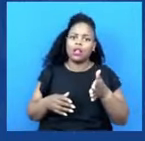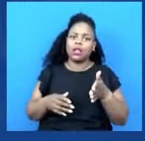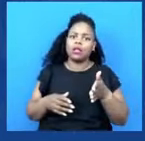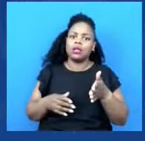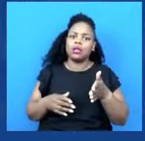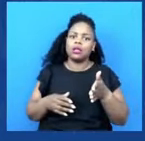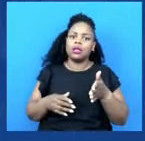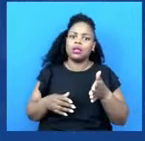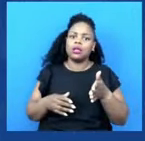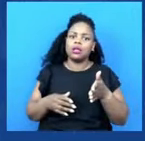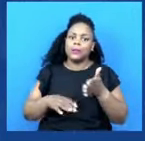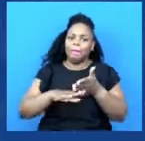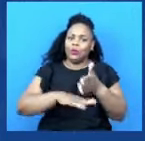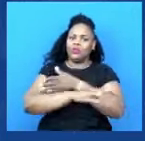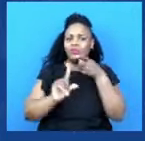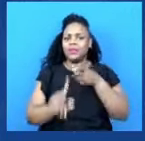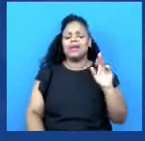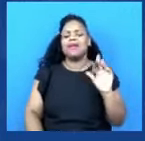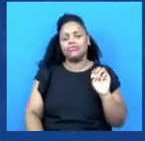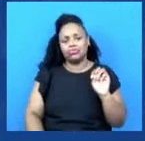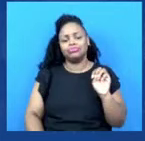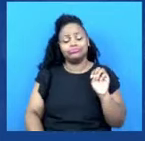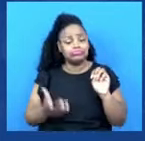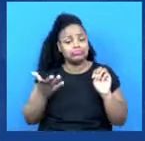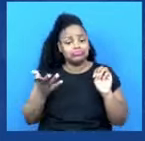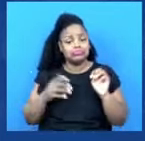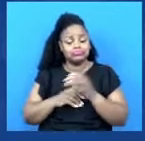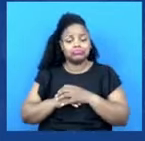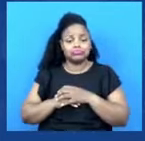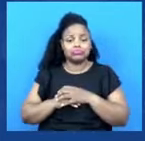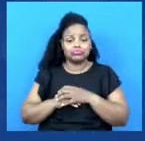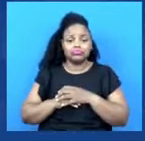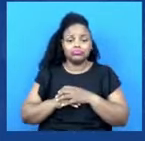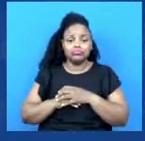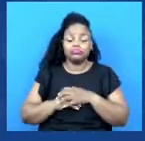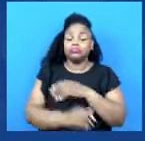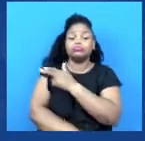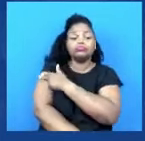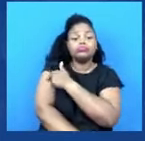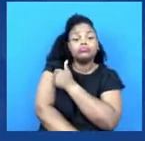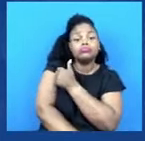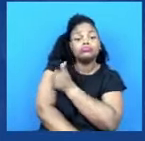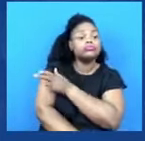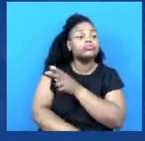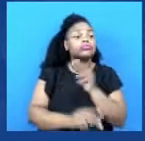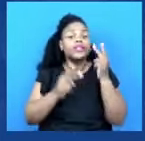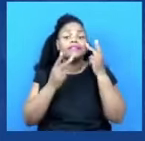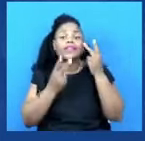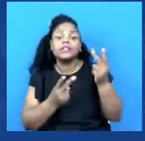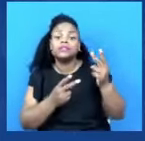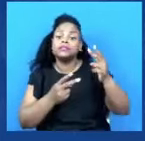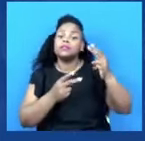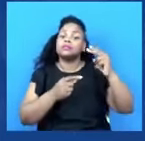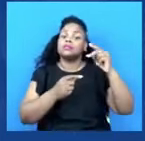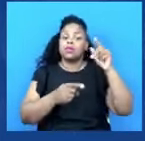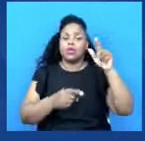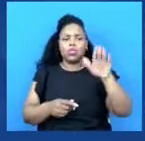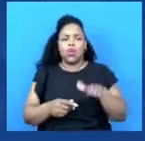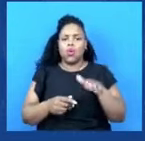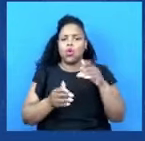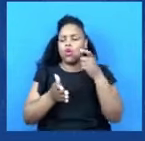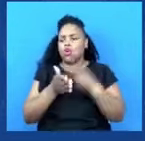for a visit, hospital visit, crutches, wheelchairs, Medicare is allowed to negotiate and say, we'll pay no more